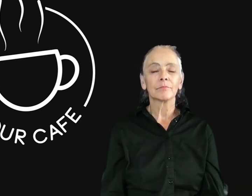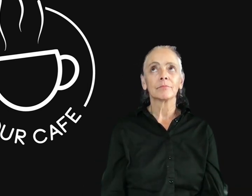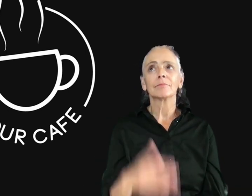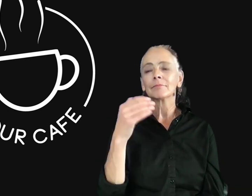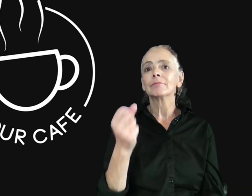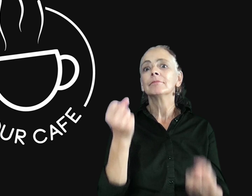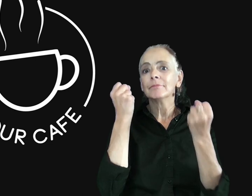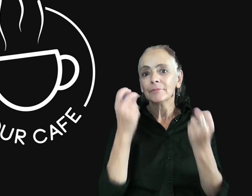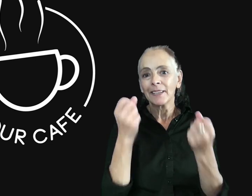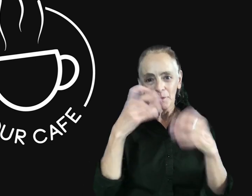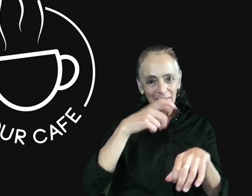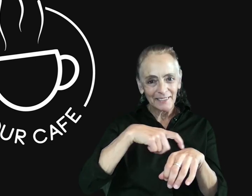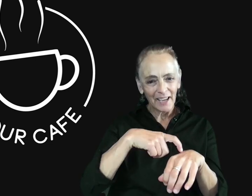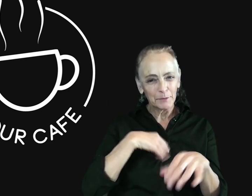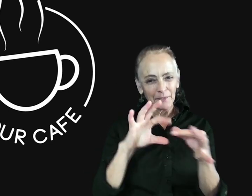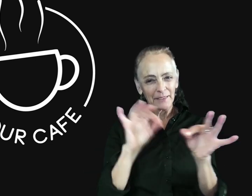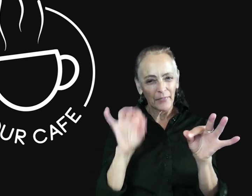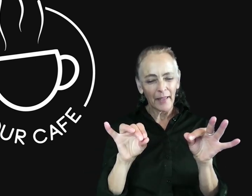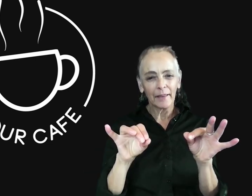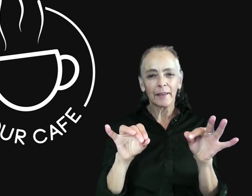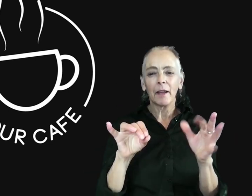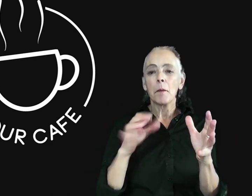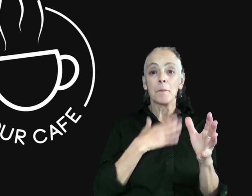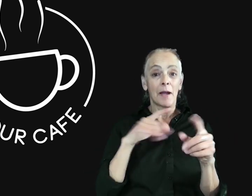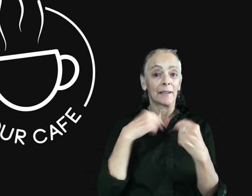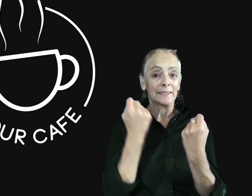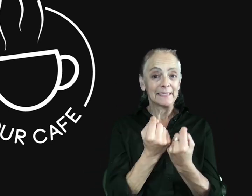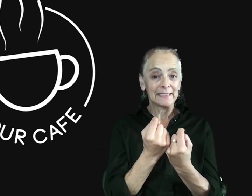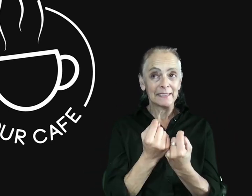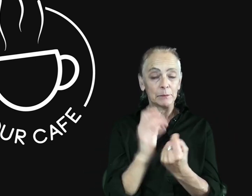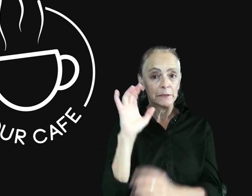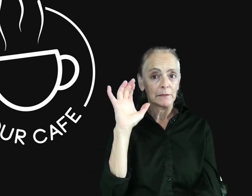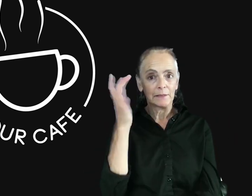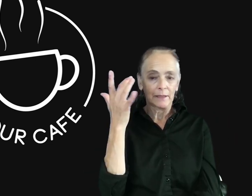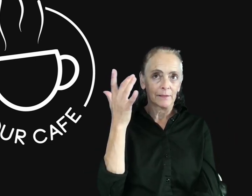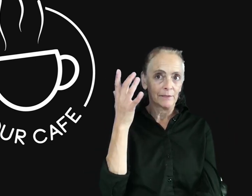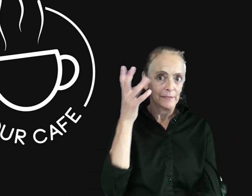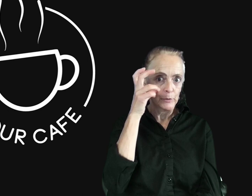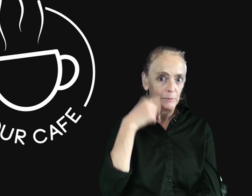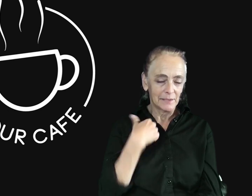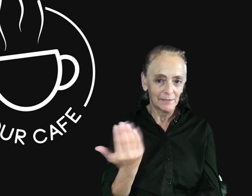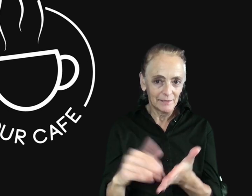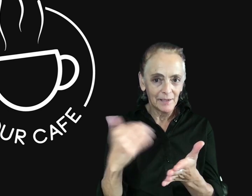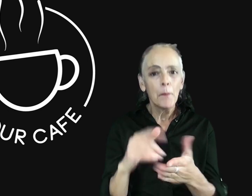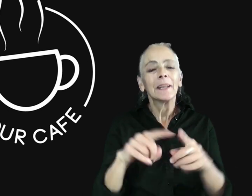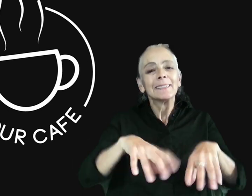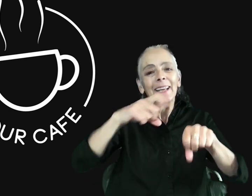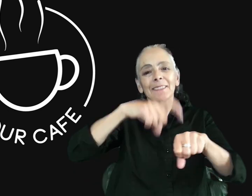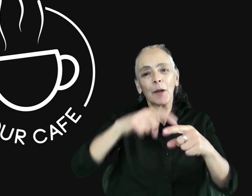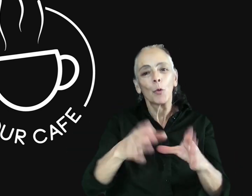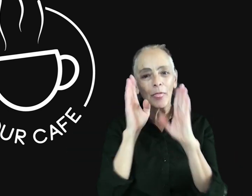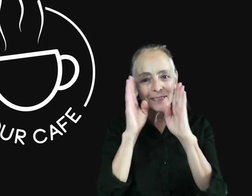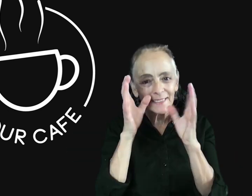times i think many times in the podcast my team is probably very sick of me saying it it's just take time to listen you know